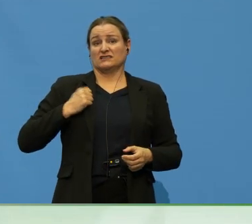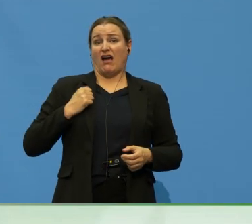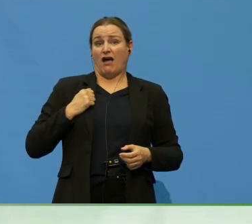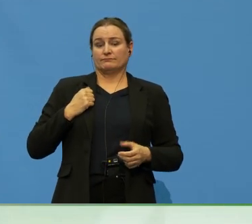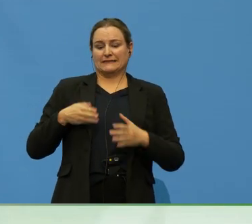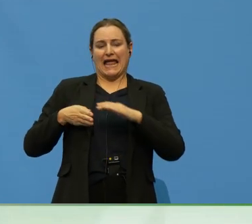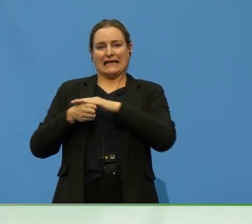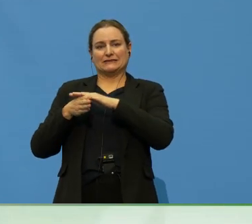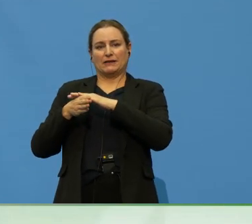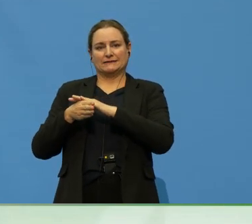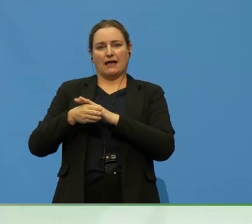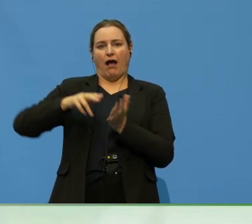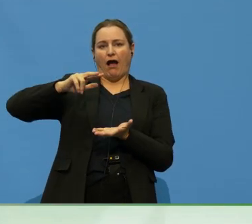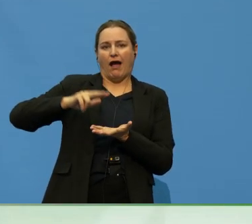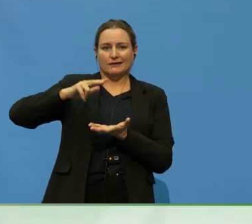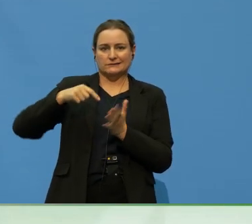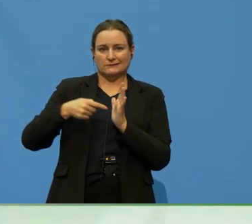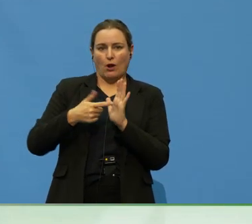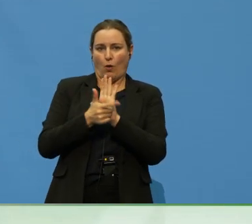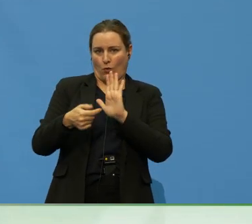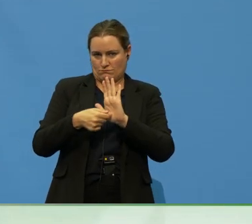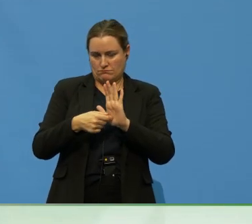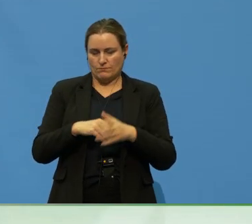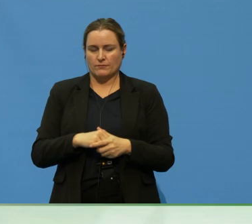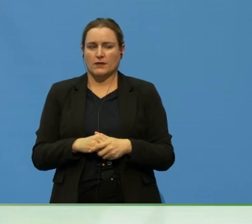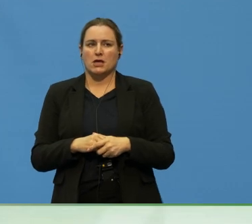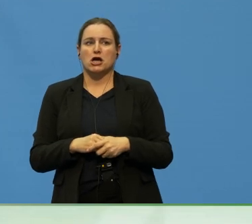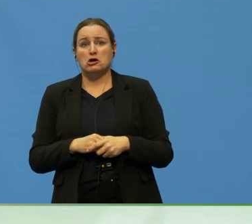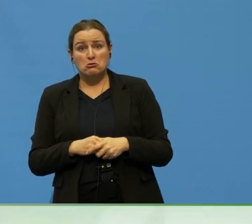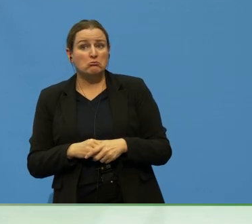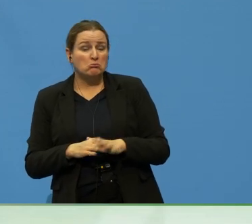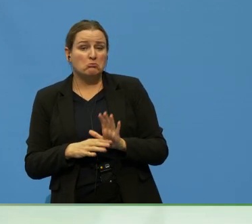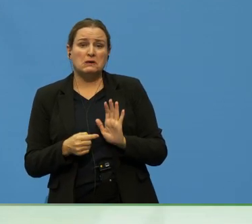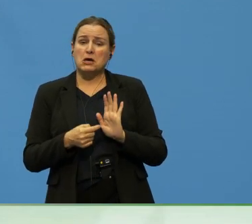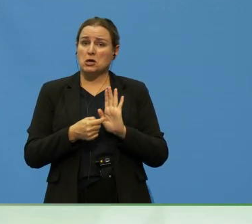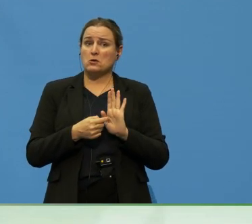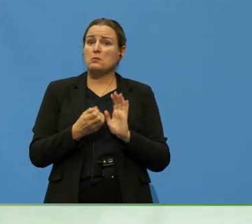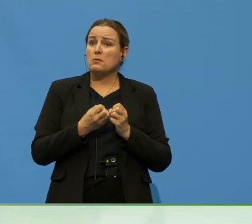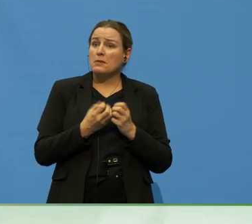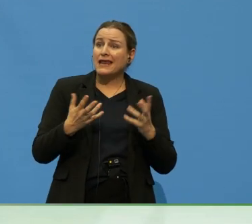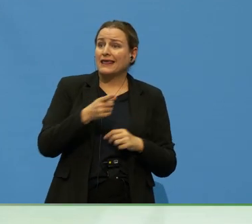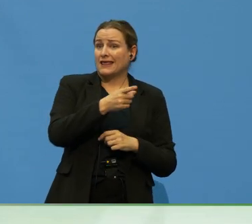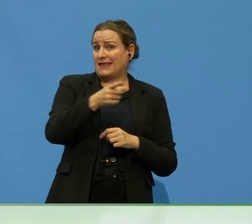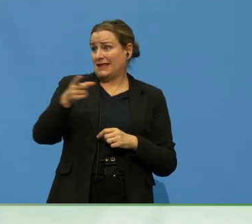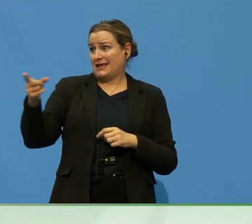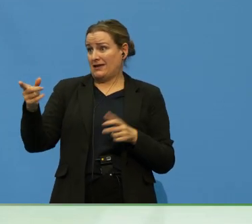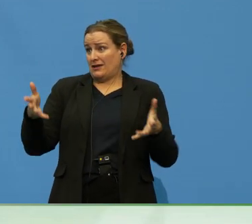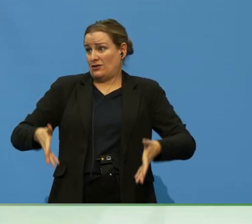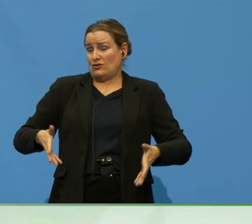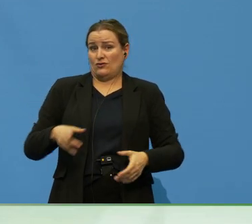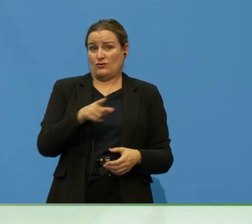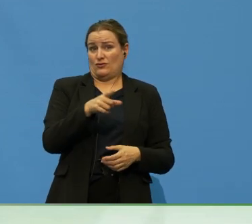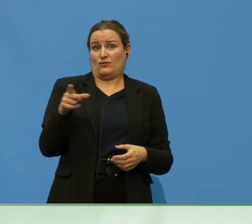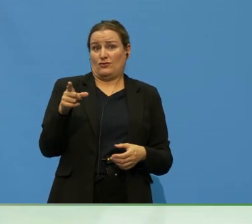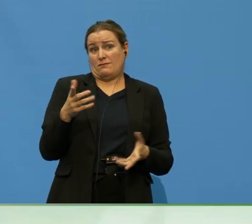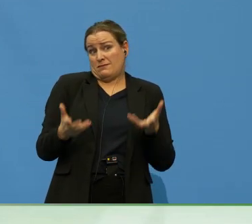on. I'm sure a lot of regulators in the room that also hopefully are working now, would